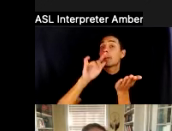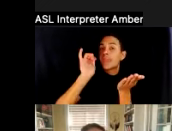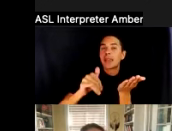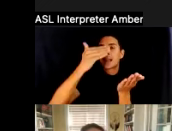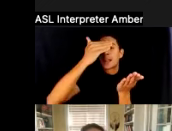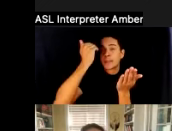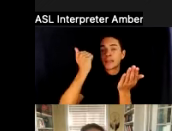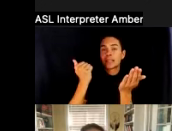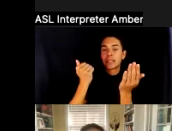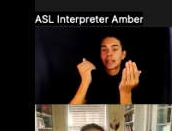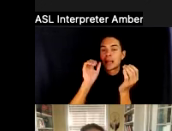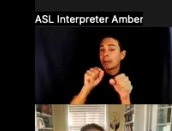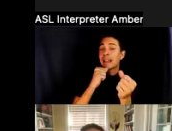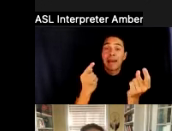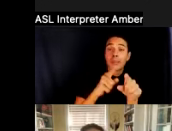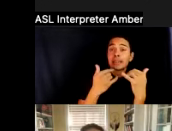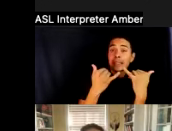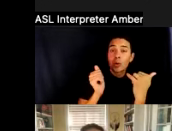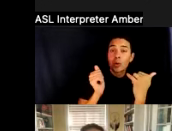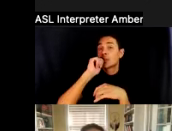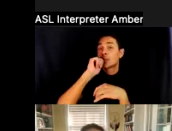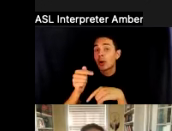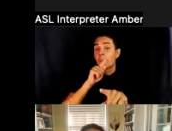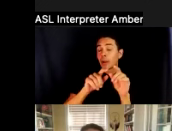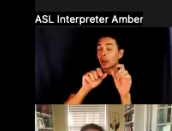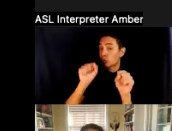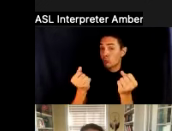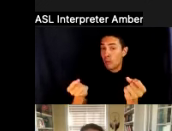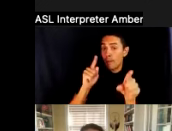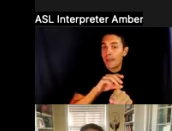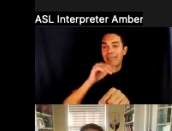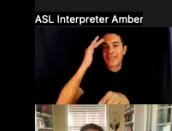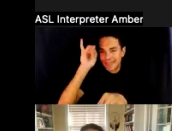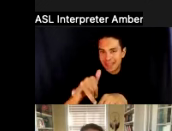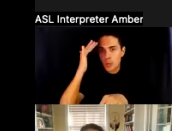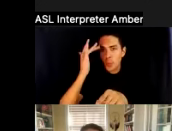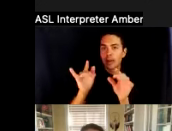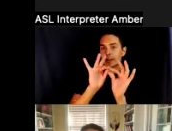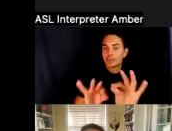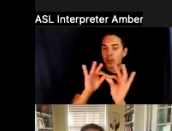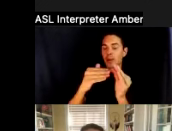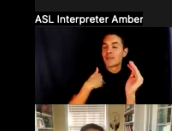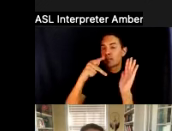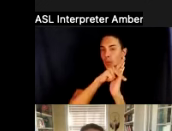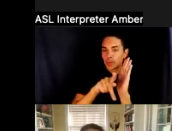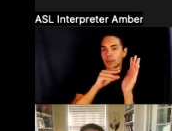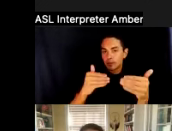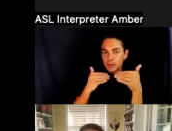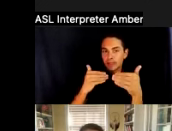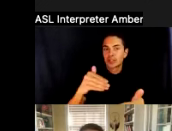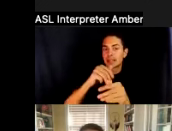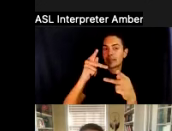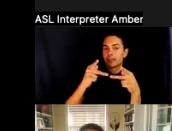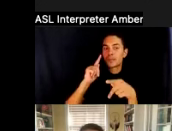not happen today, it might not happen tomorrow, but it could happen. And that's why it's really good to have policies and procedures in place for